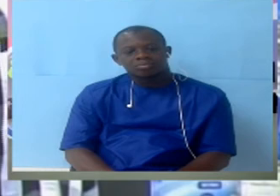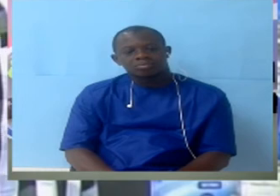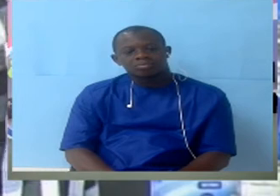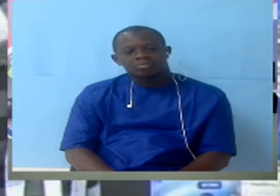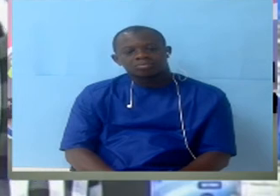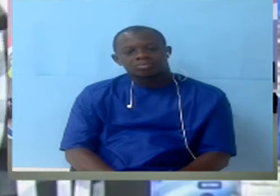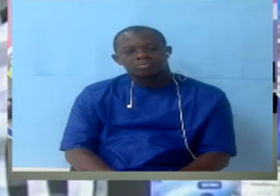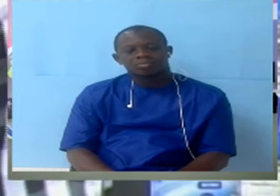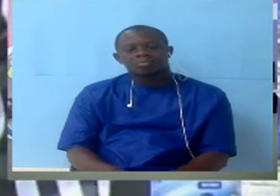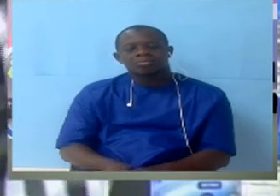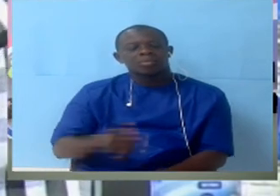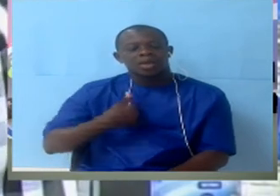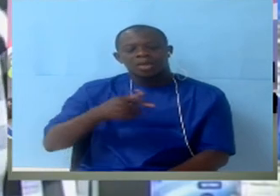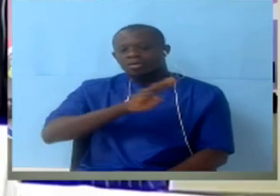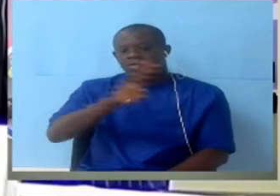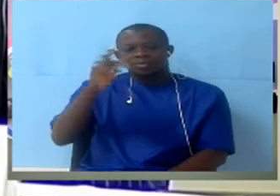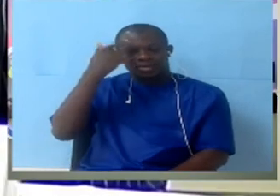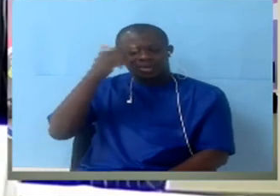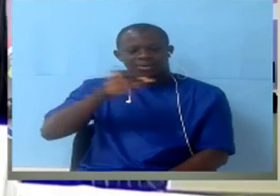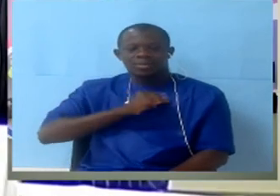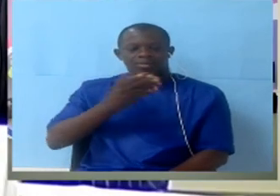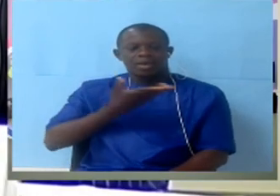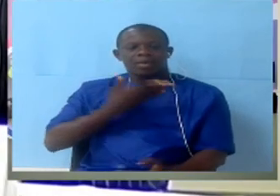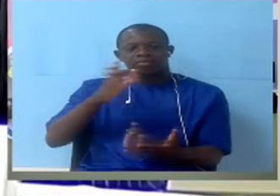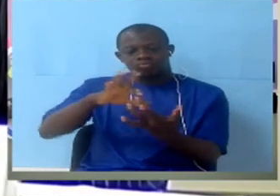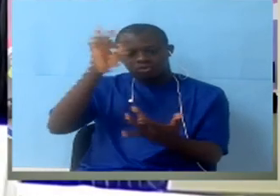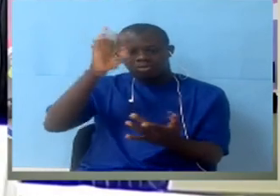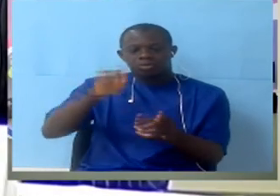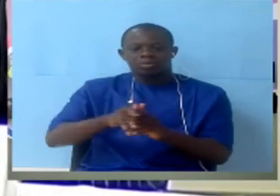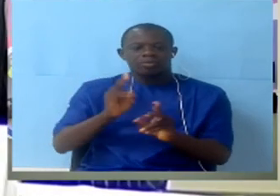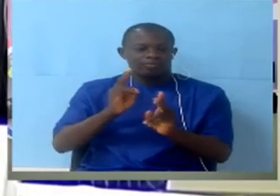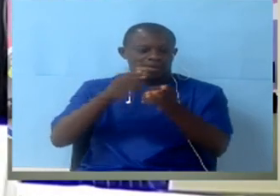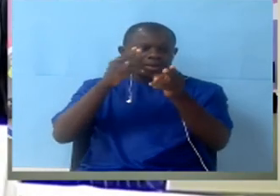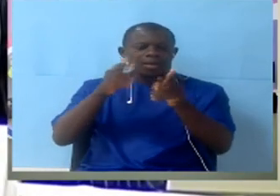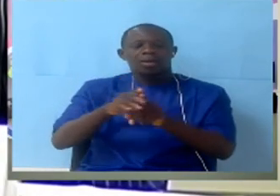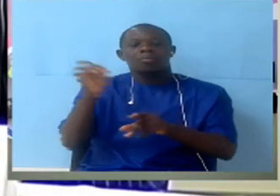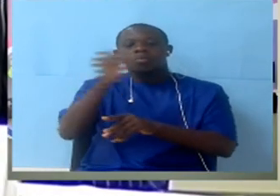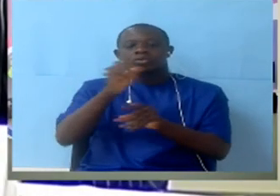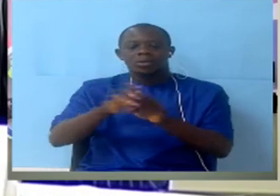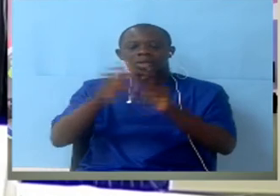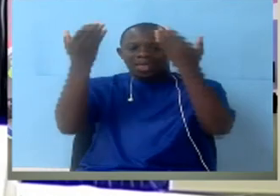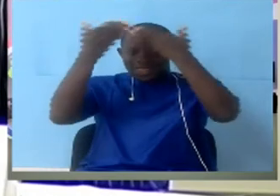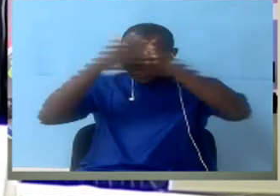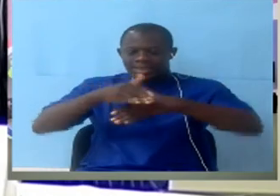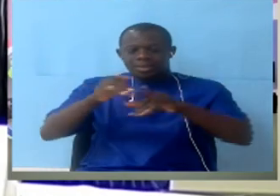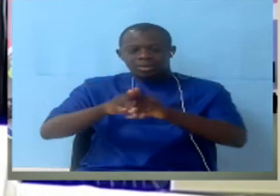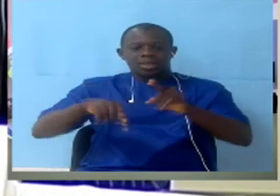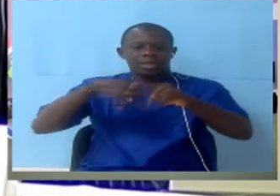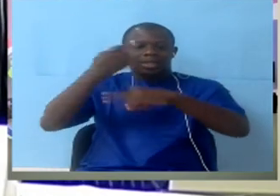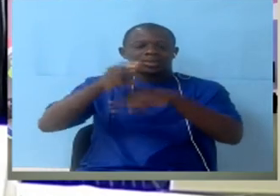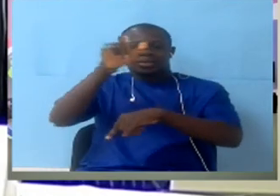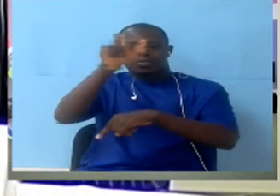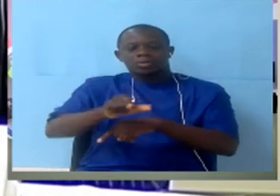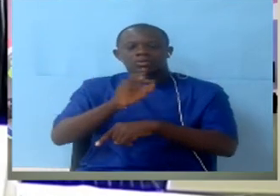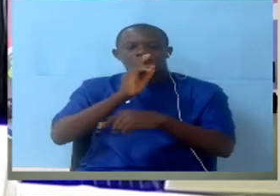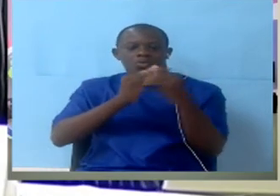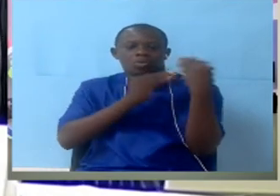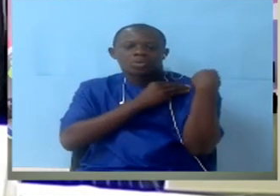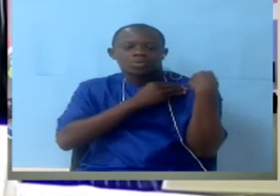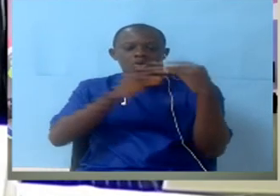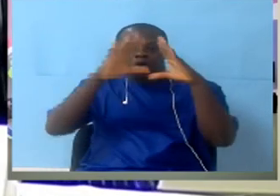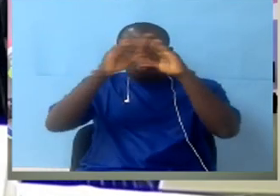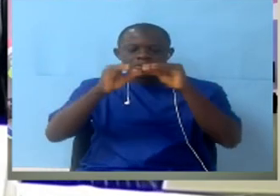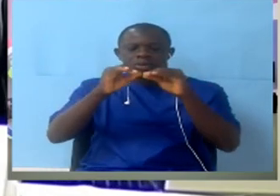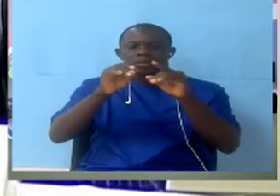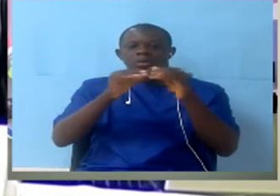command. I don't think he has the choice to fire, but that night he was next to the duty officer in charge.